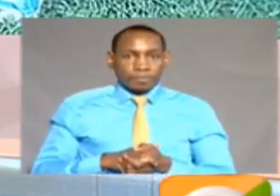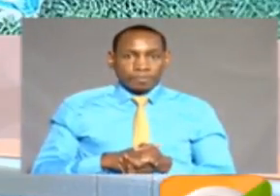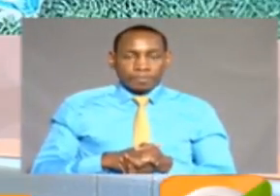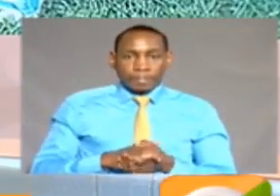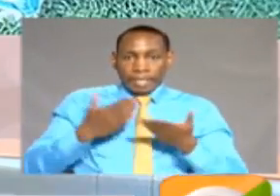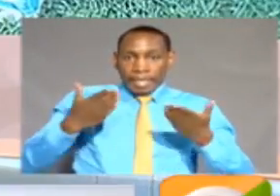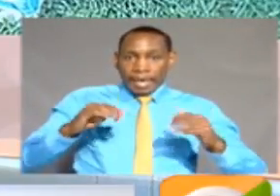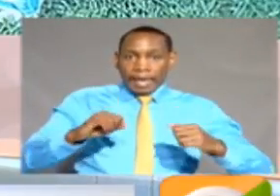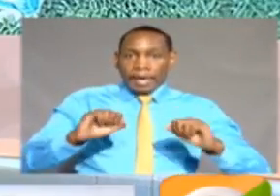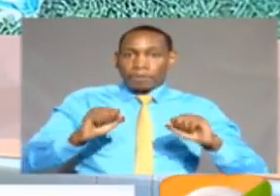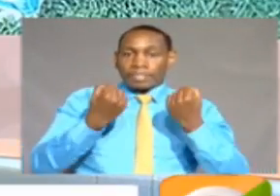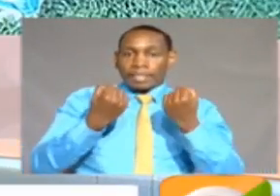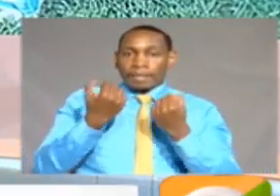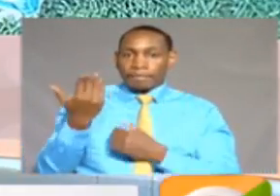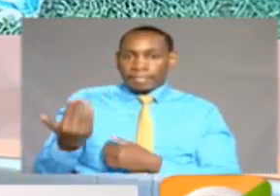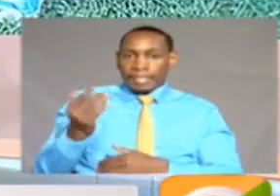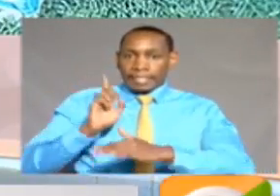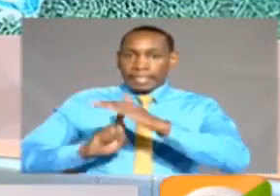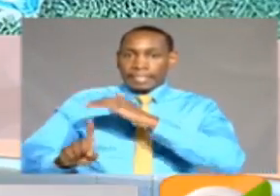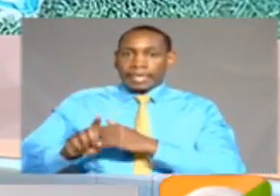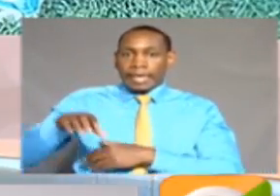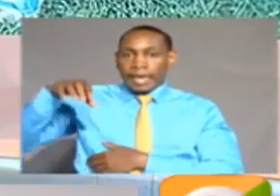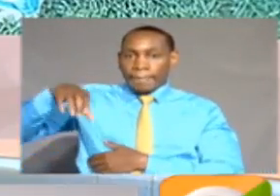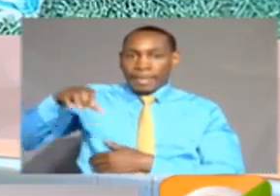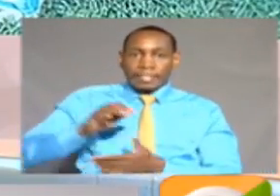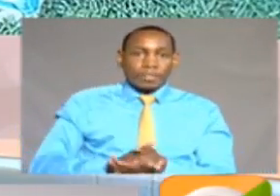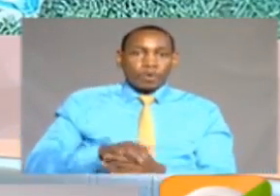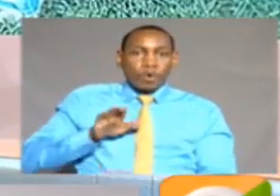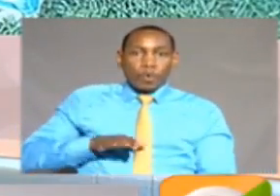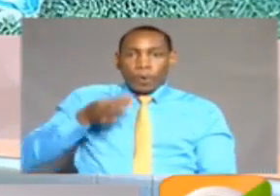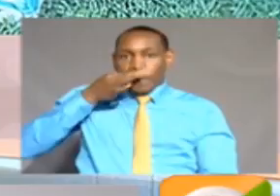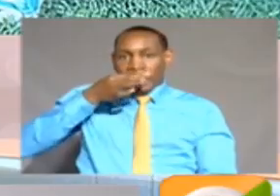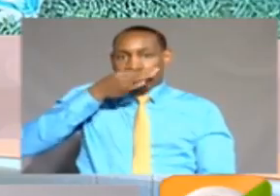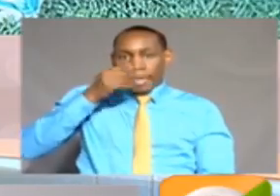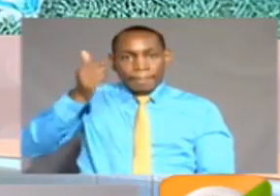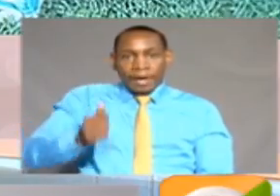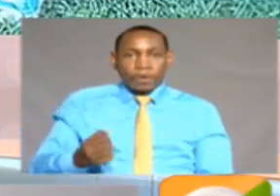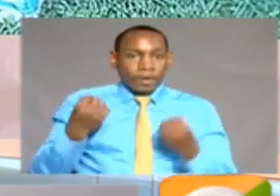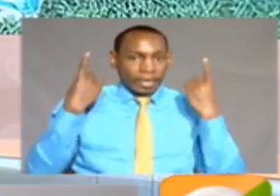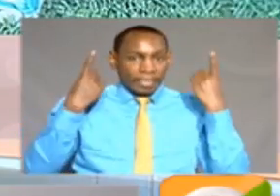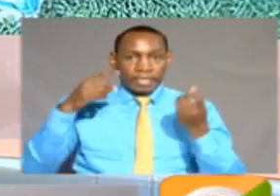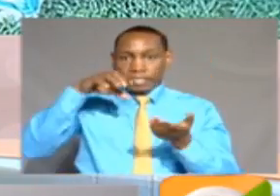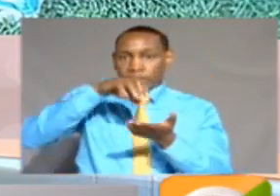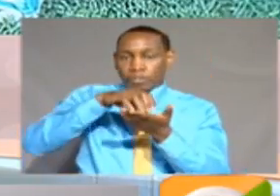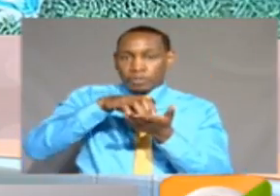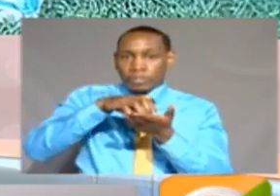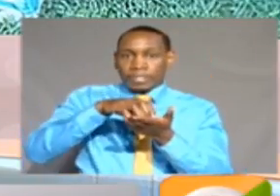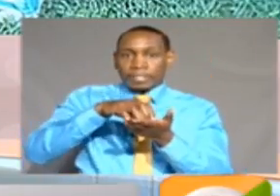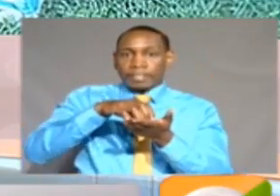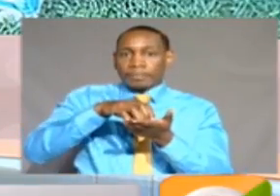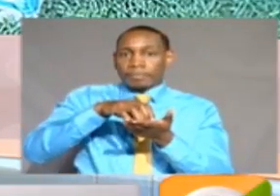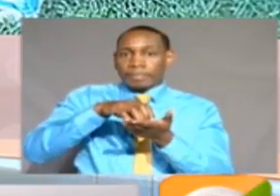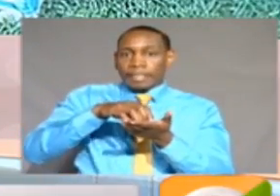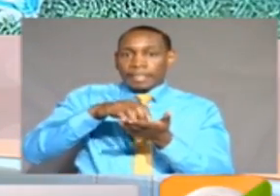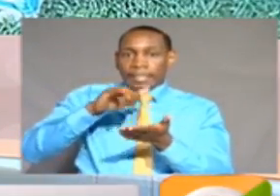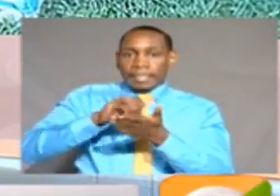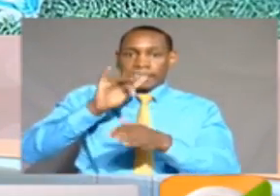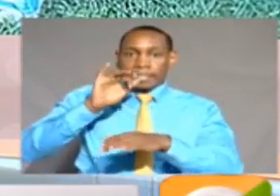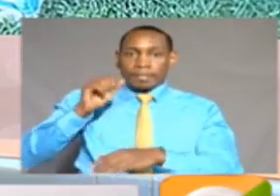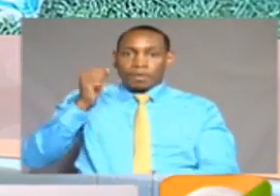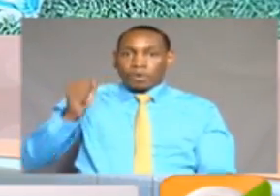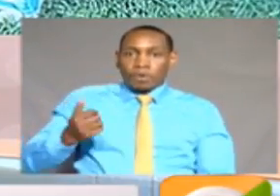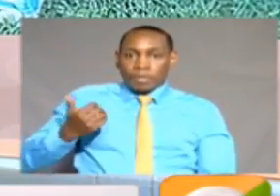And just how safe is your child in a matatu? Well, a woman in Nyeri is yet to come to terms with the horror meted out on her grandchild